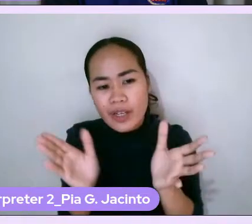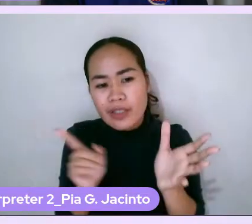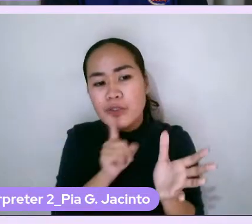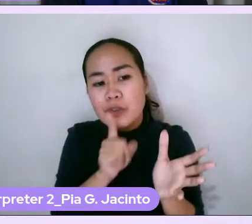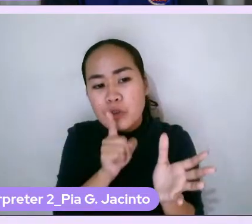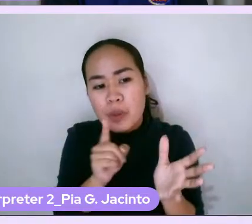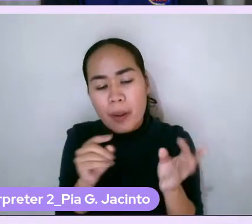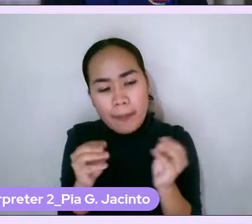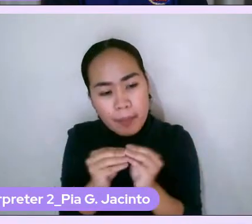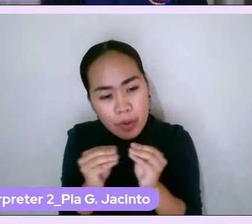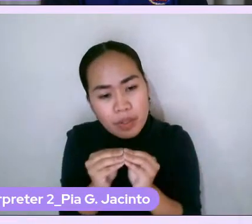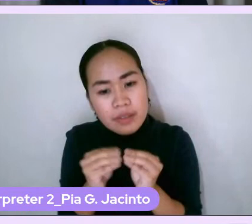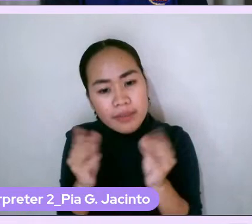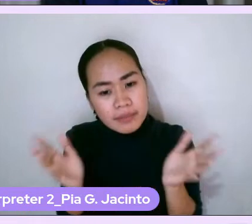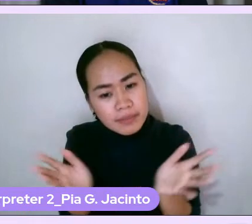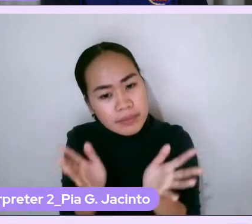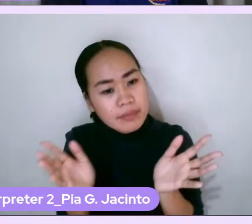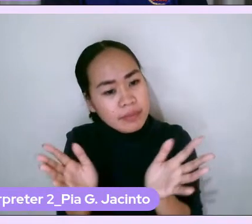aming